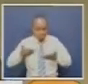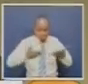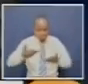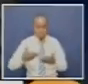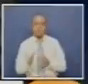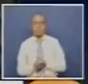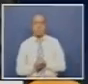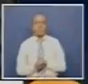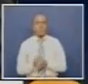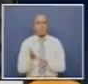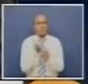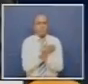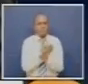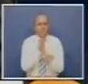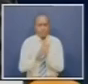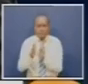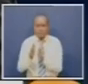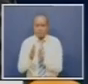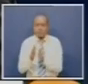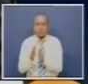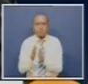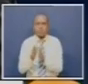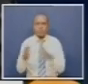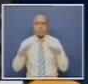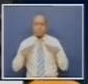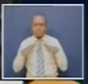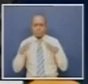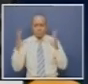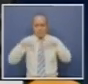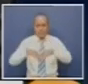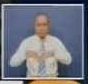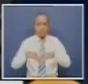to be a retreat, I think, from tomorrow that didn't happen again. Is there a reason?